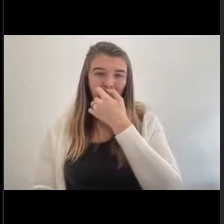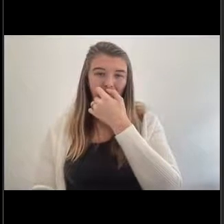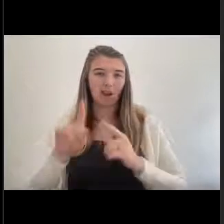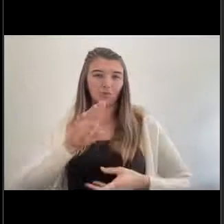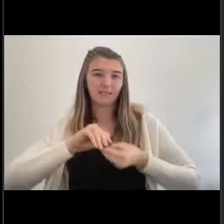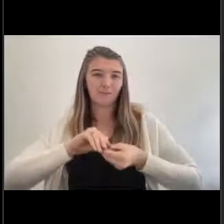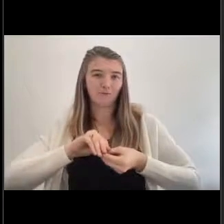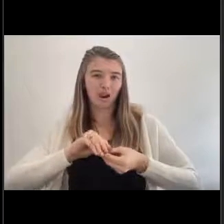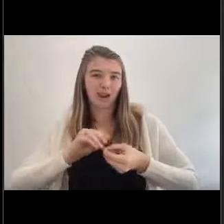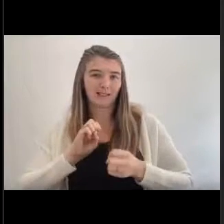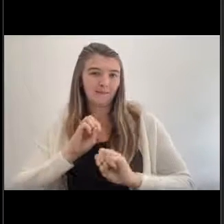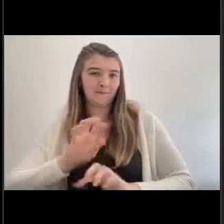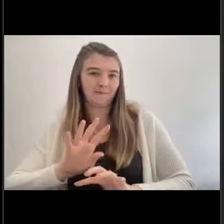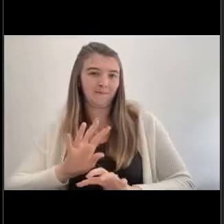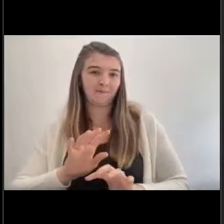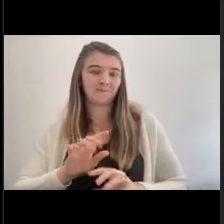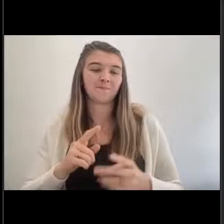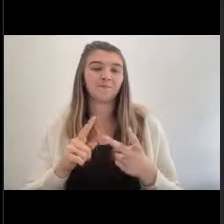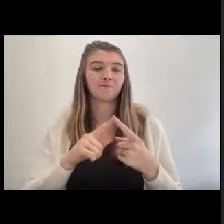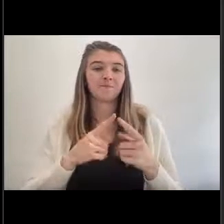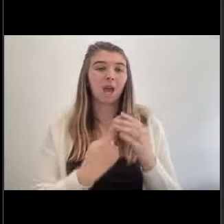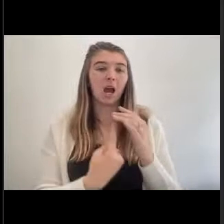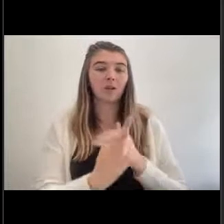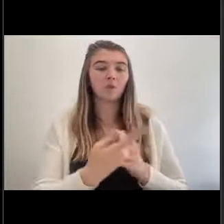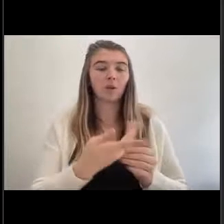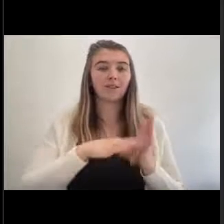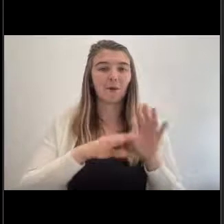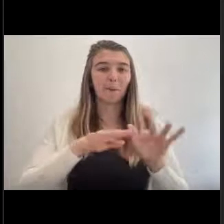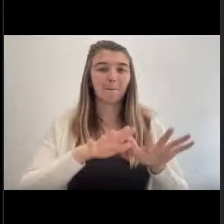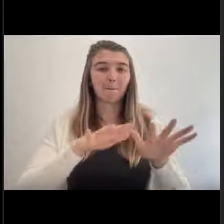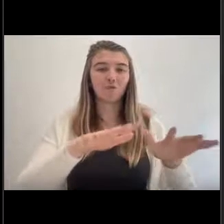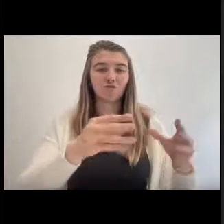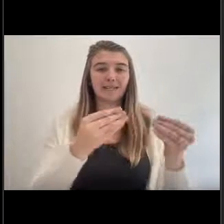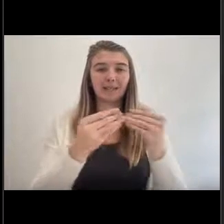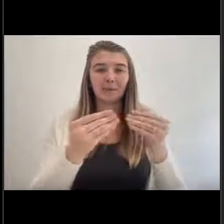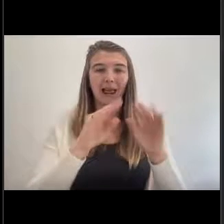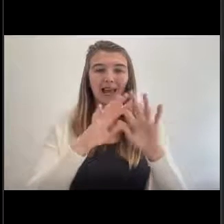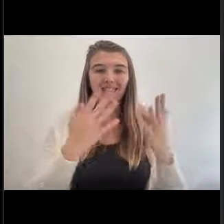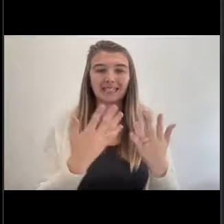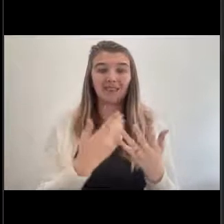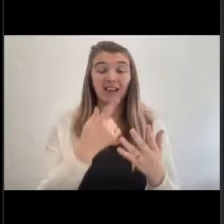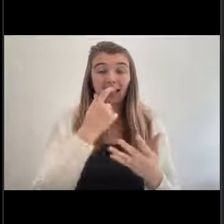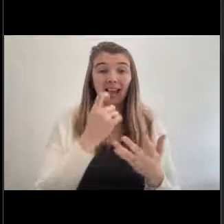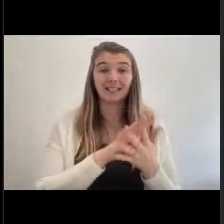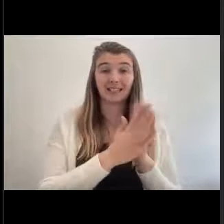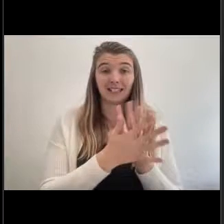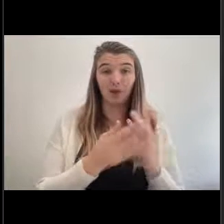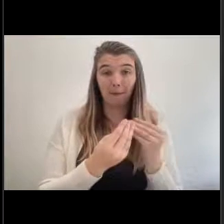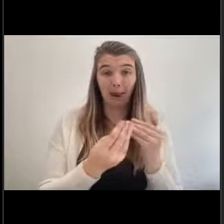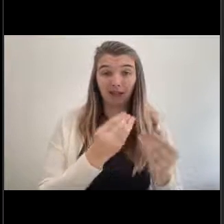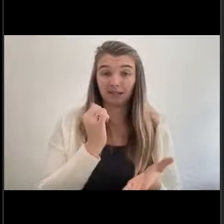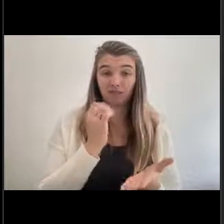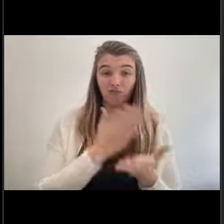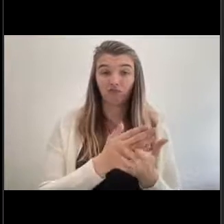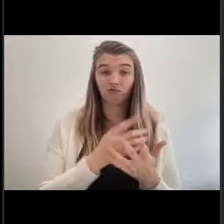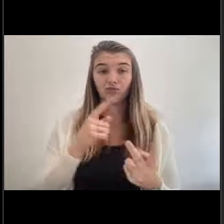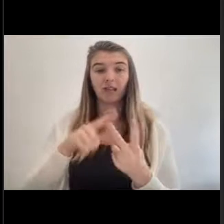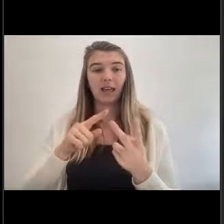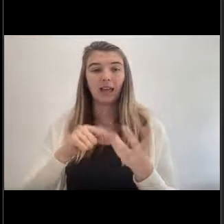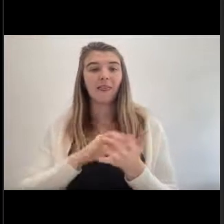here, isolates from the marine plastosphere can degrade plastics. Thioclava uses the same enzymes as